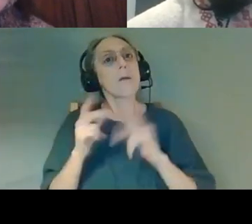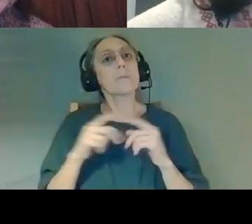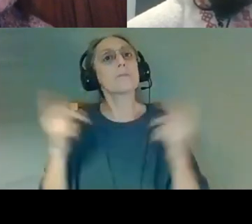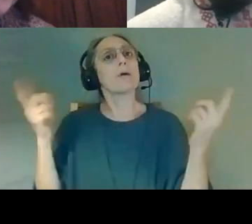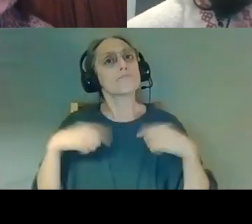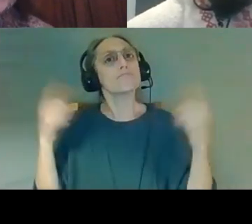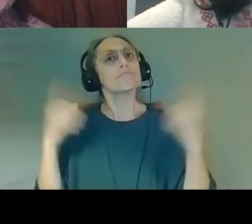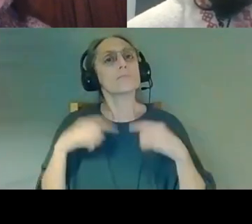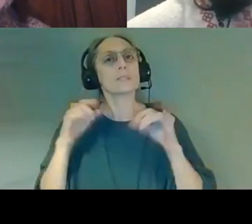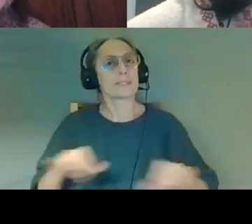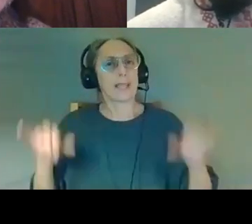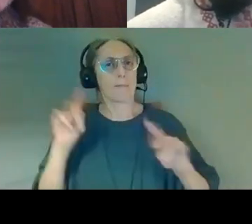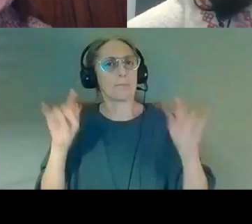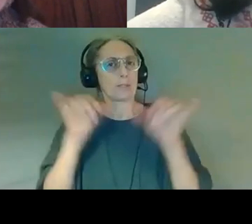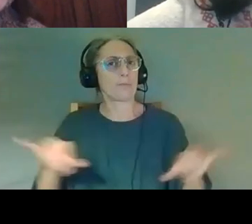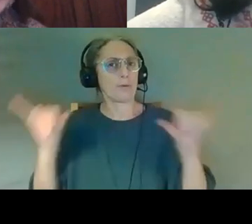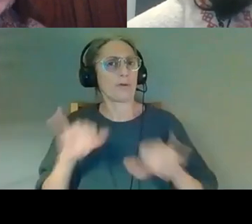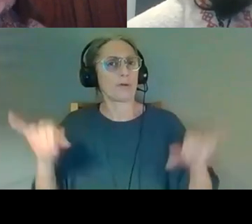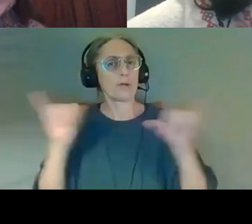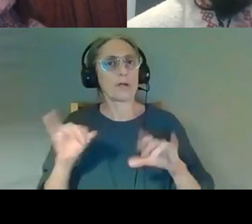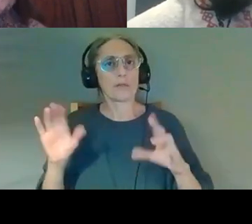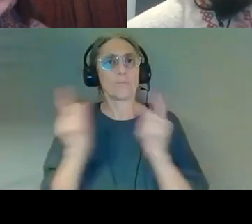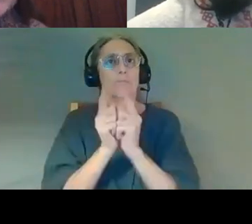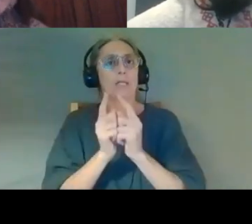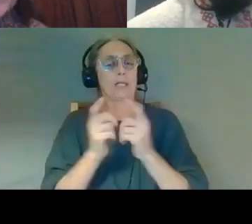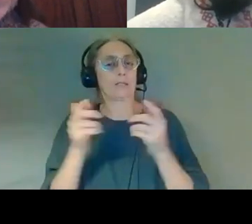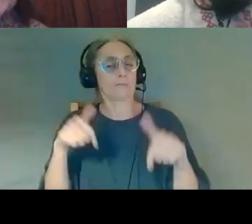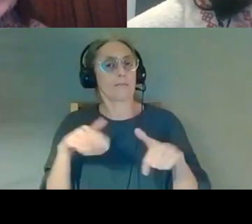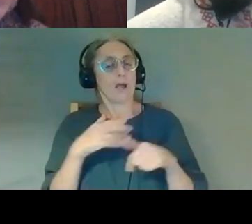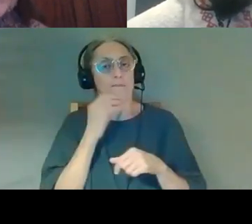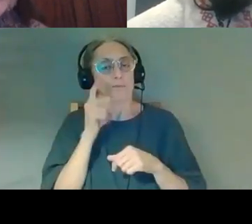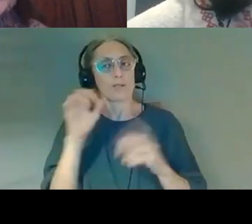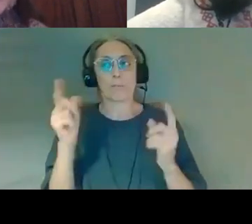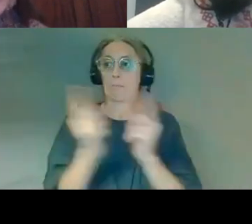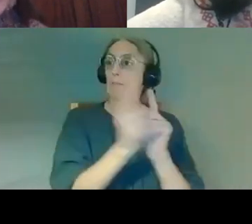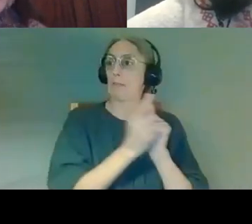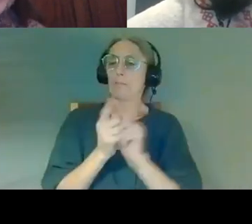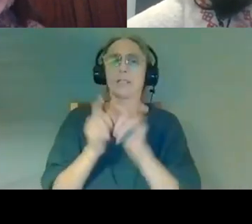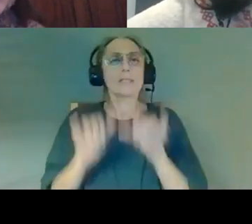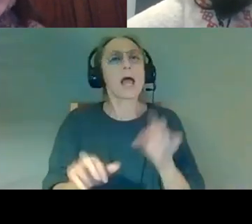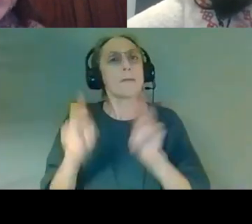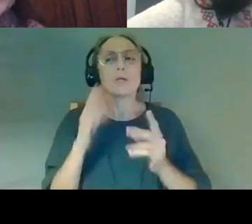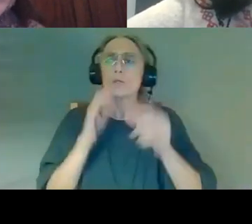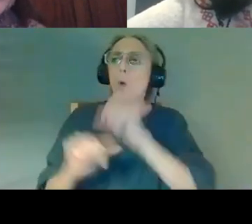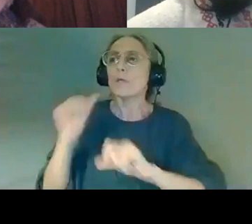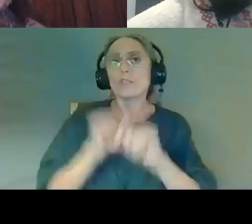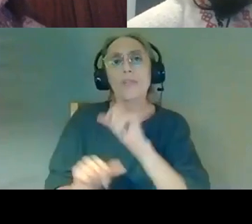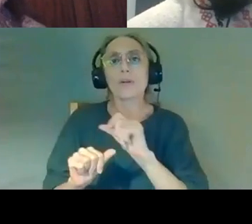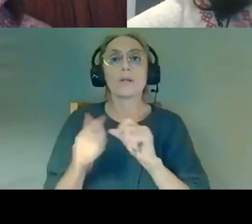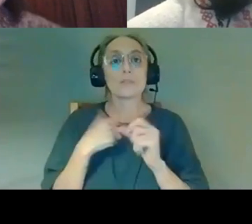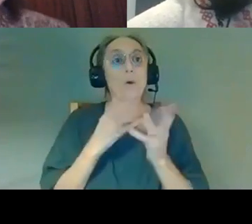And so people, even before they receive what we have to give, they're helping each other out.